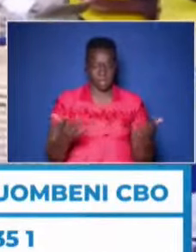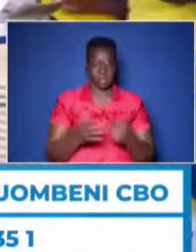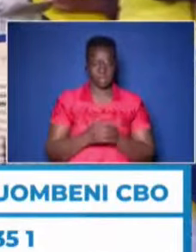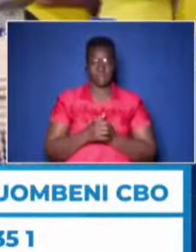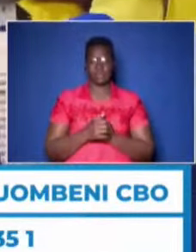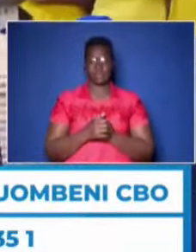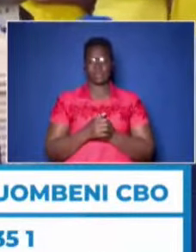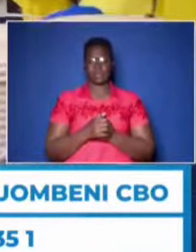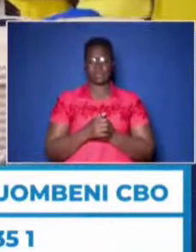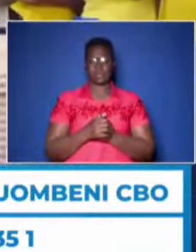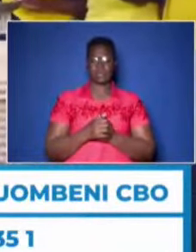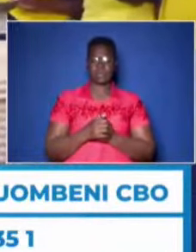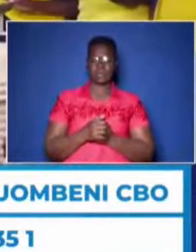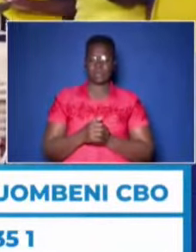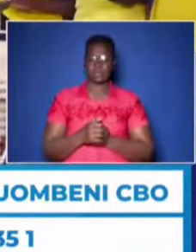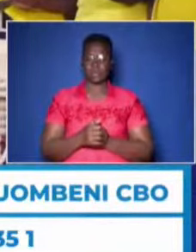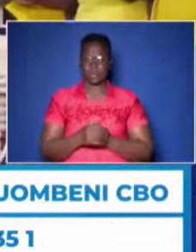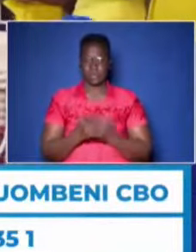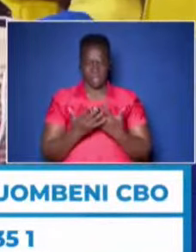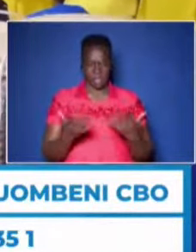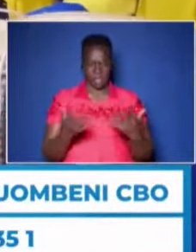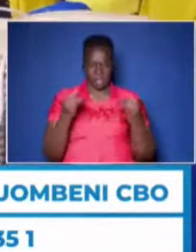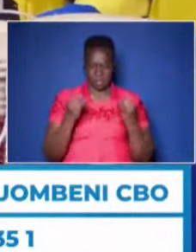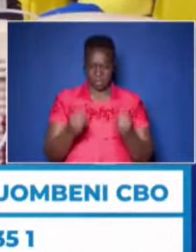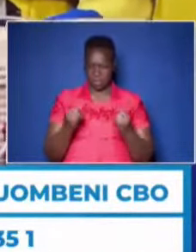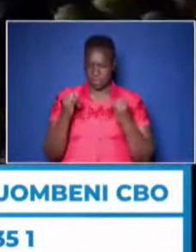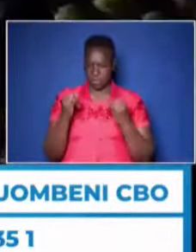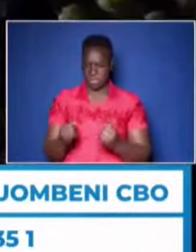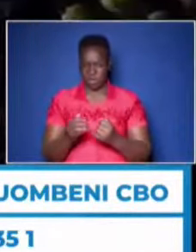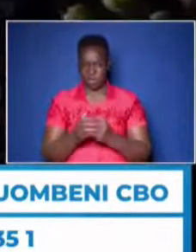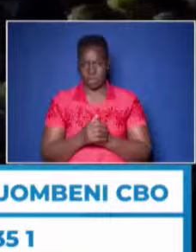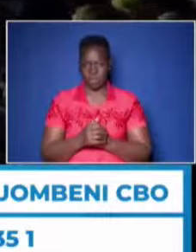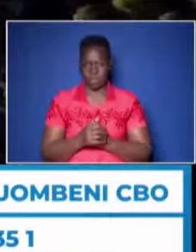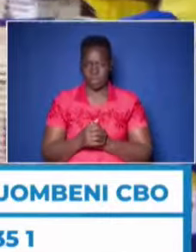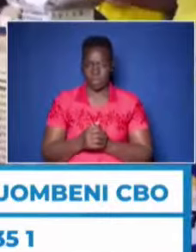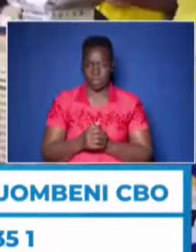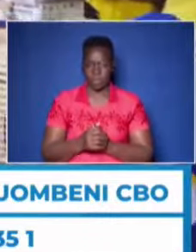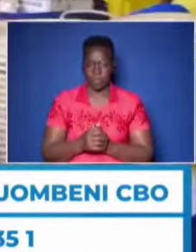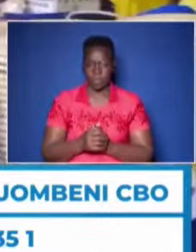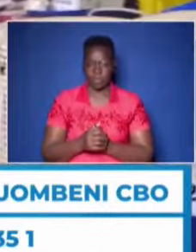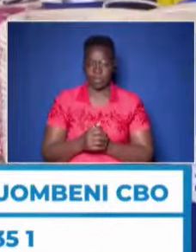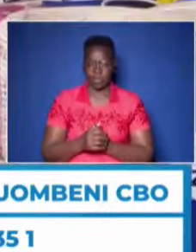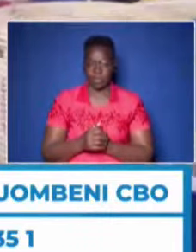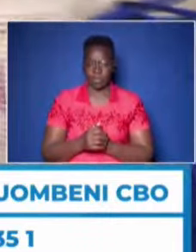property and property property